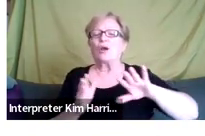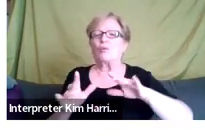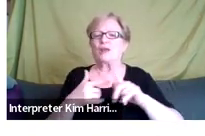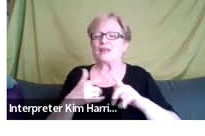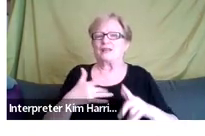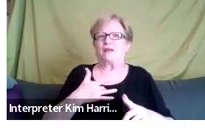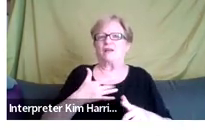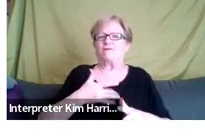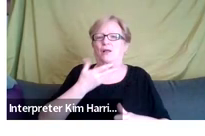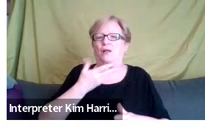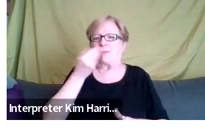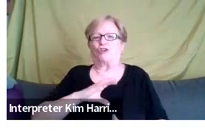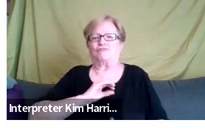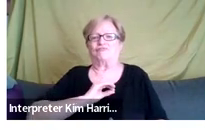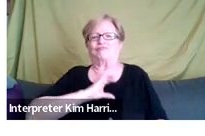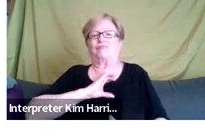to, recognizing